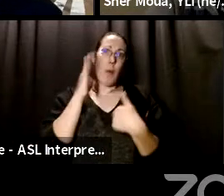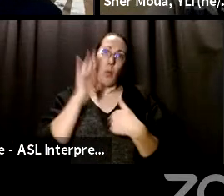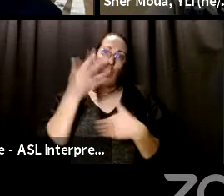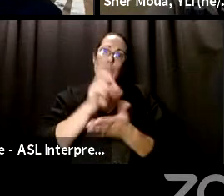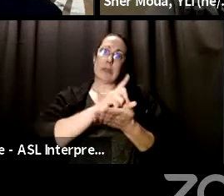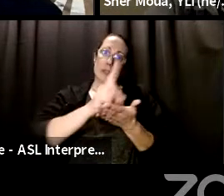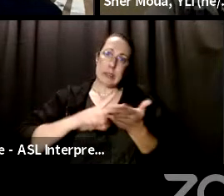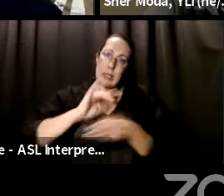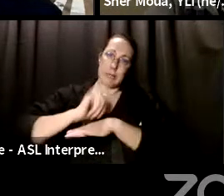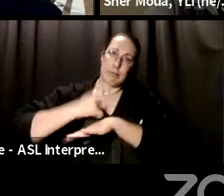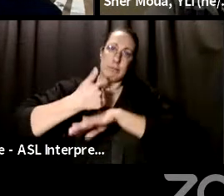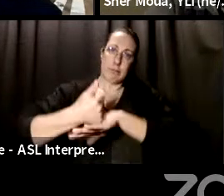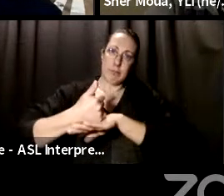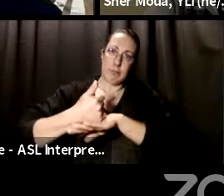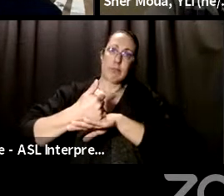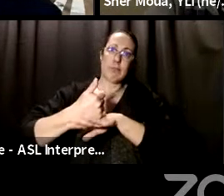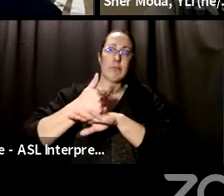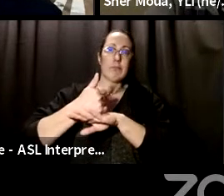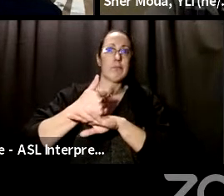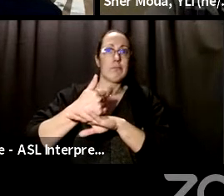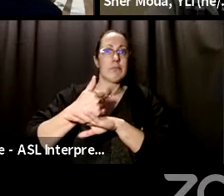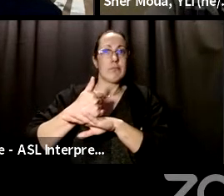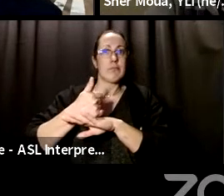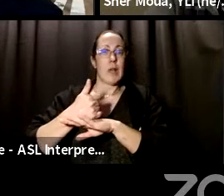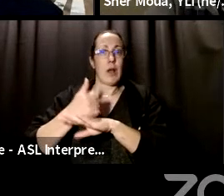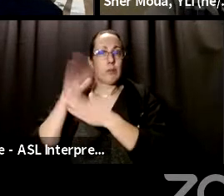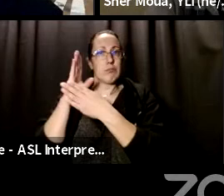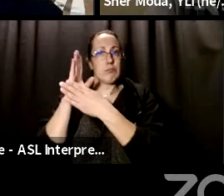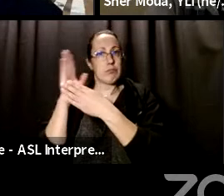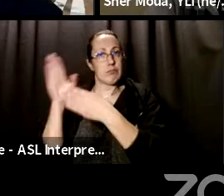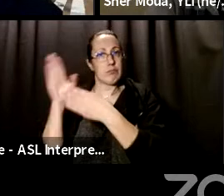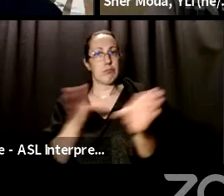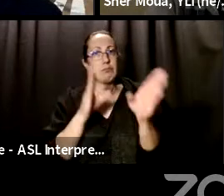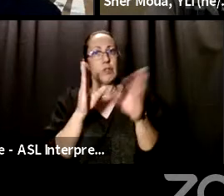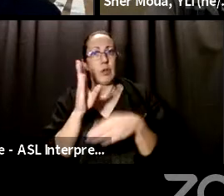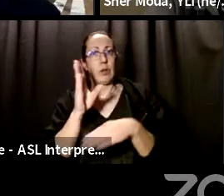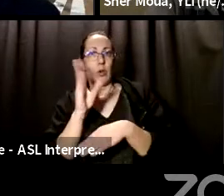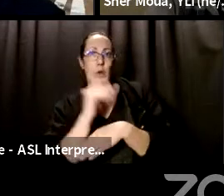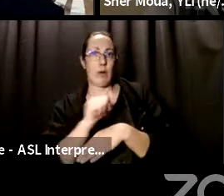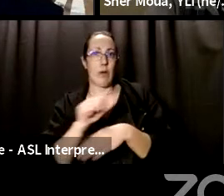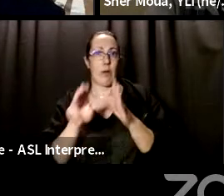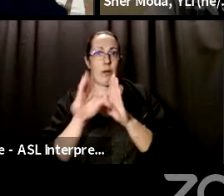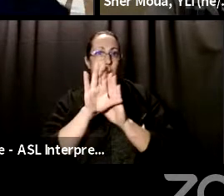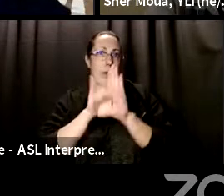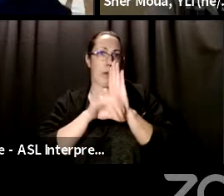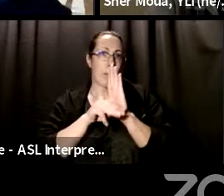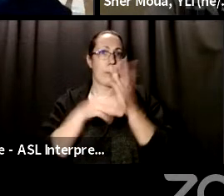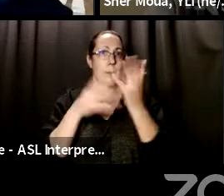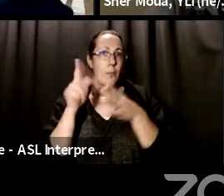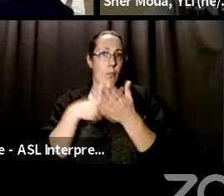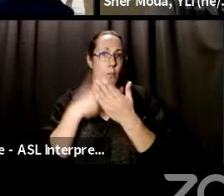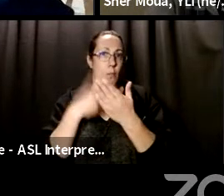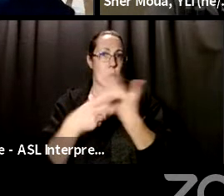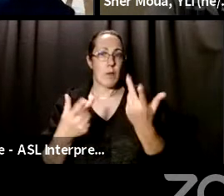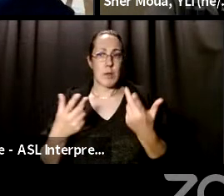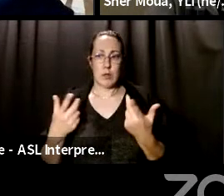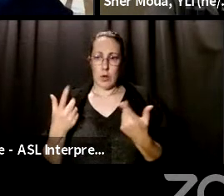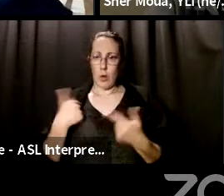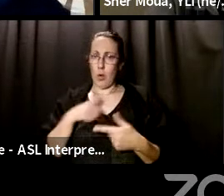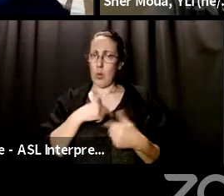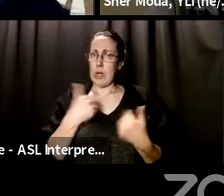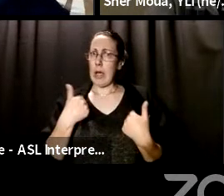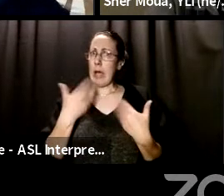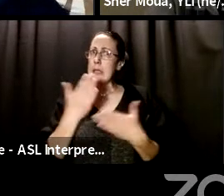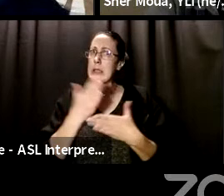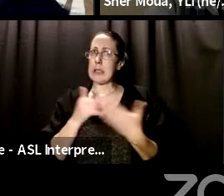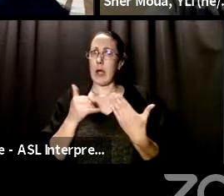based program at first, which was kind of like a tough ask. And so we got a lot of like initial interest from folks, and then not a lot of, or there